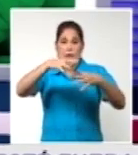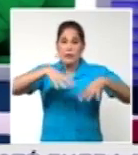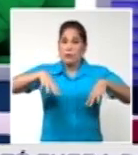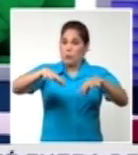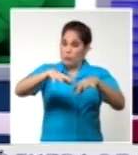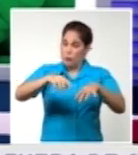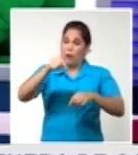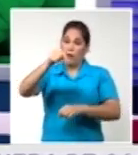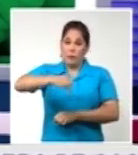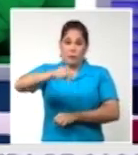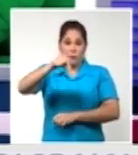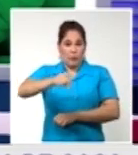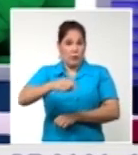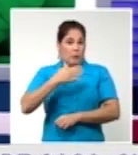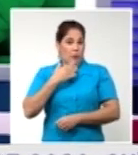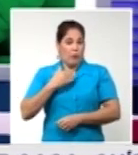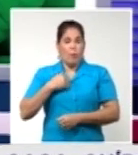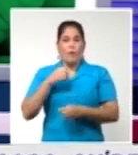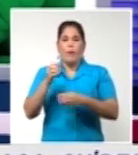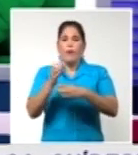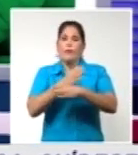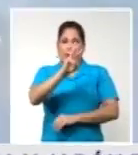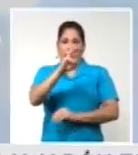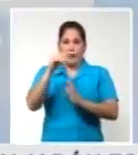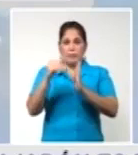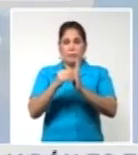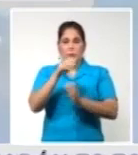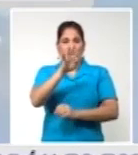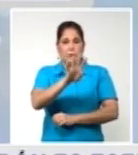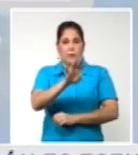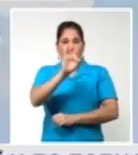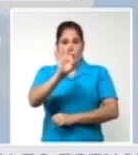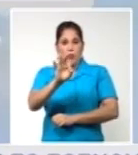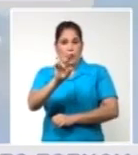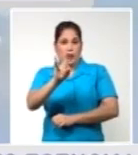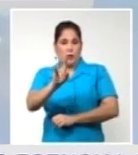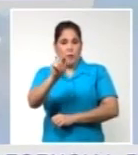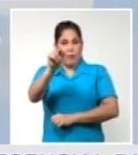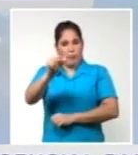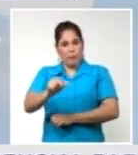above all to everyone tuned in to this briefing. Today,